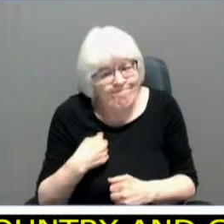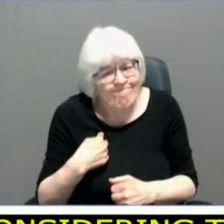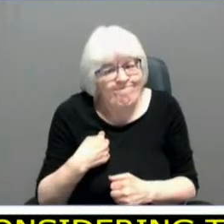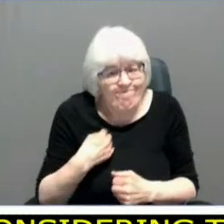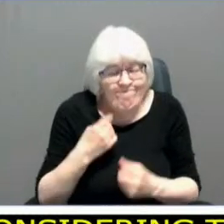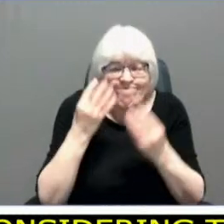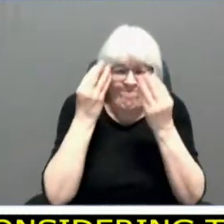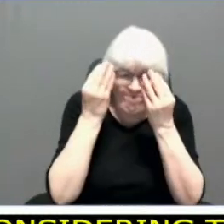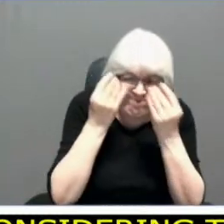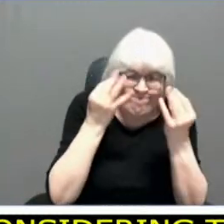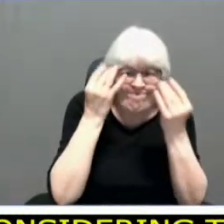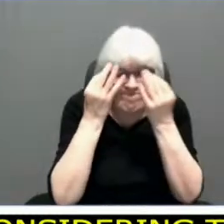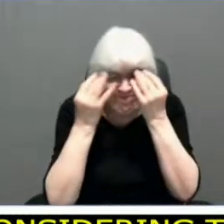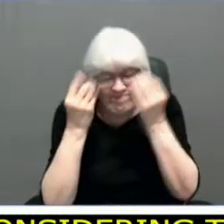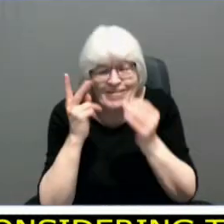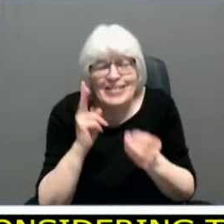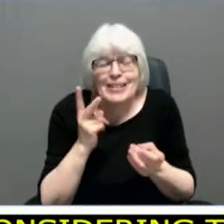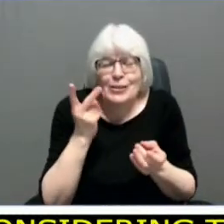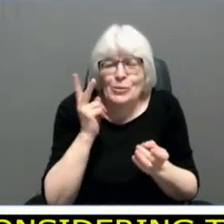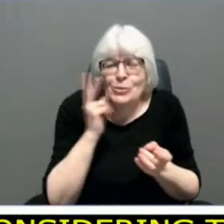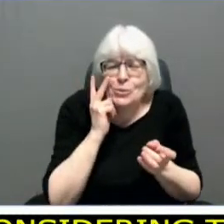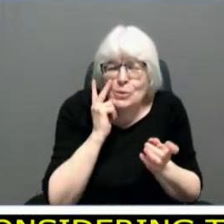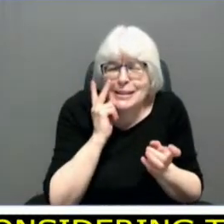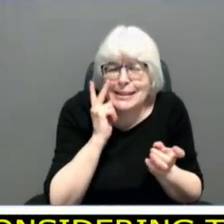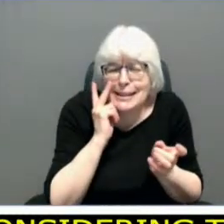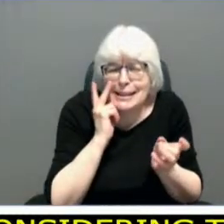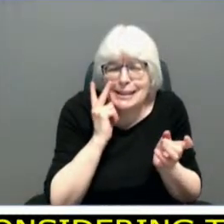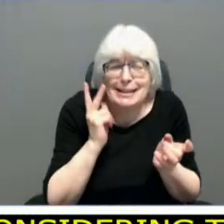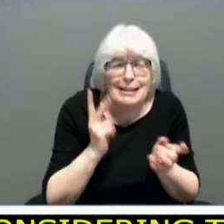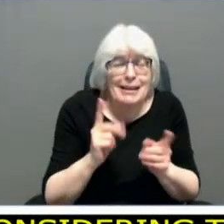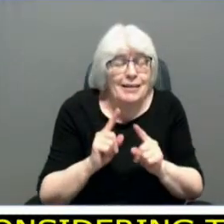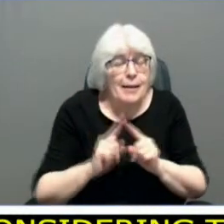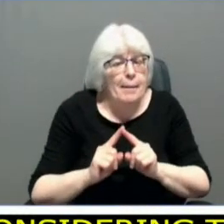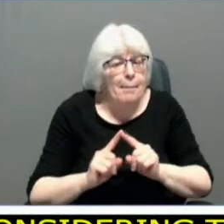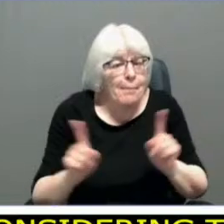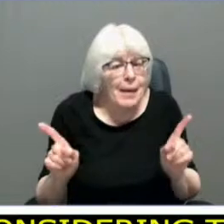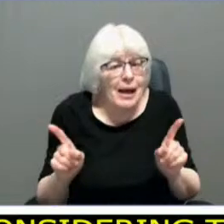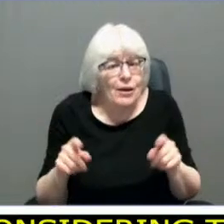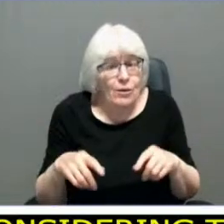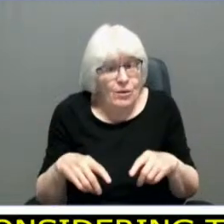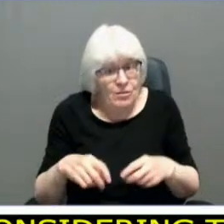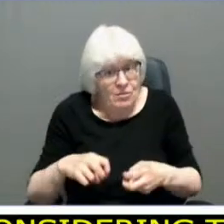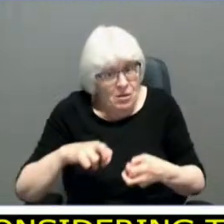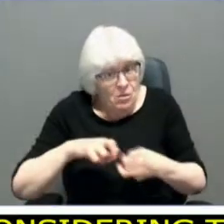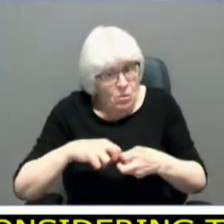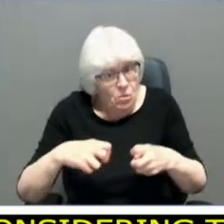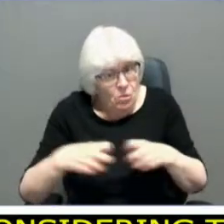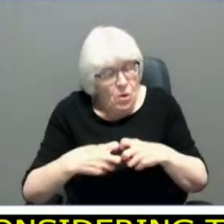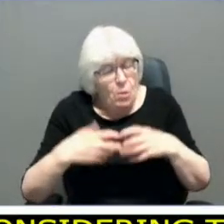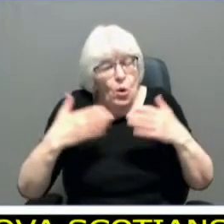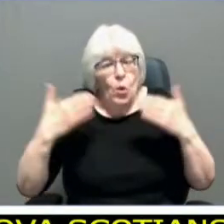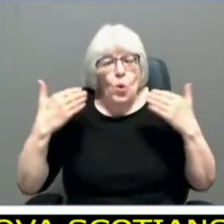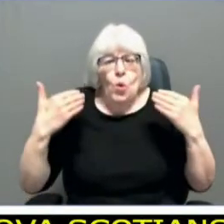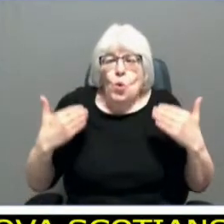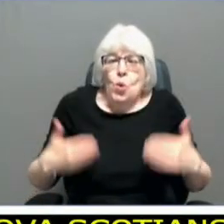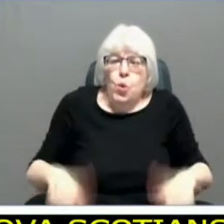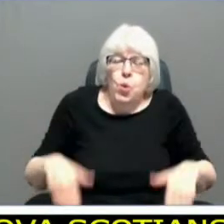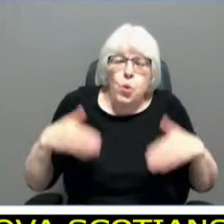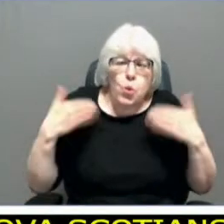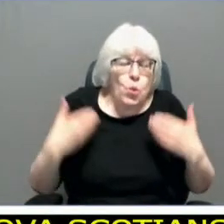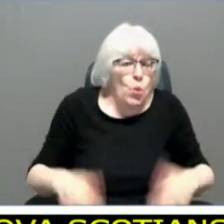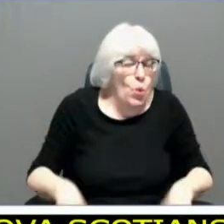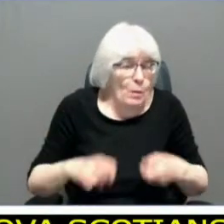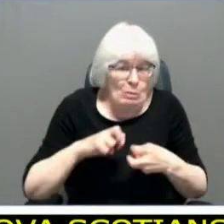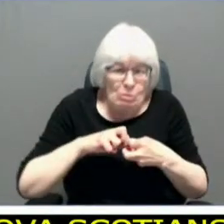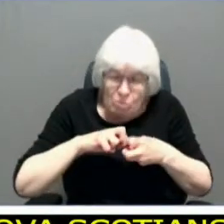at, but this is it's a big issue. And we want to make sure that we're supporting